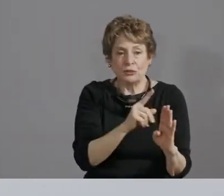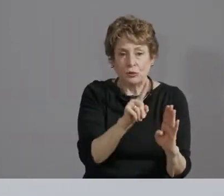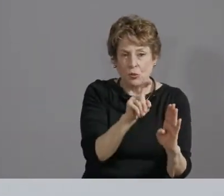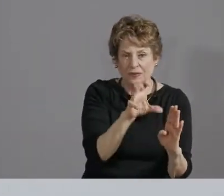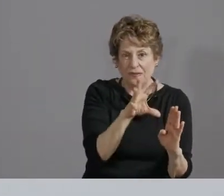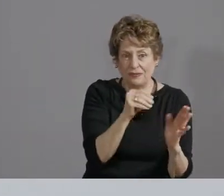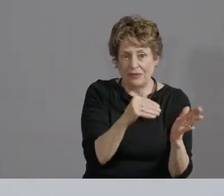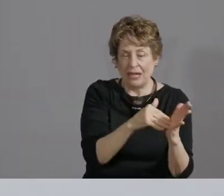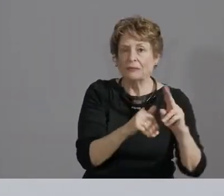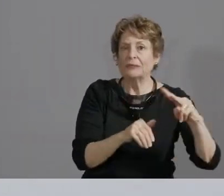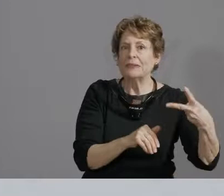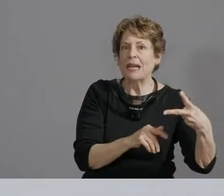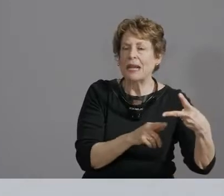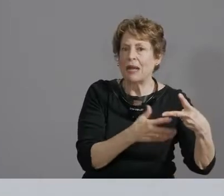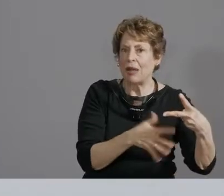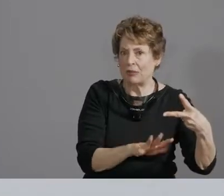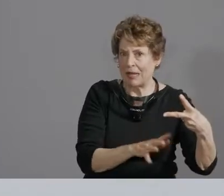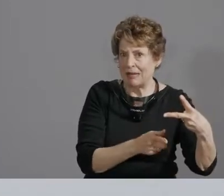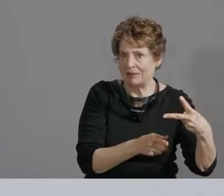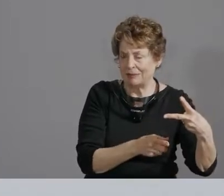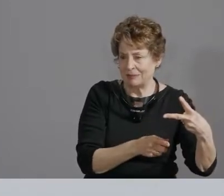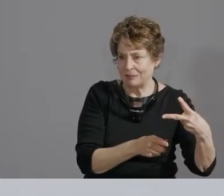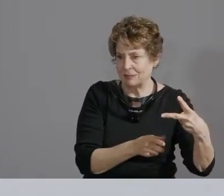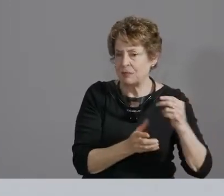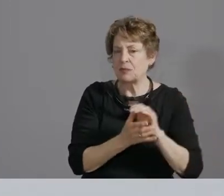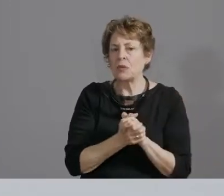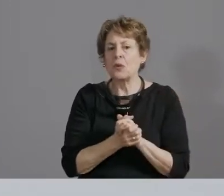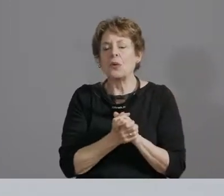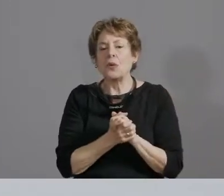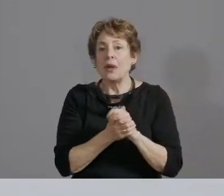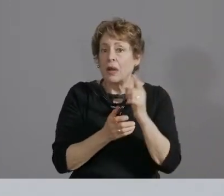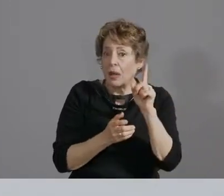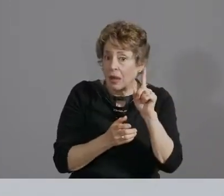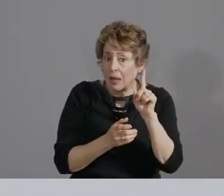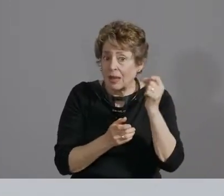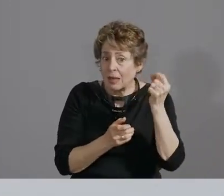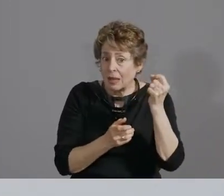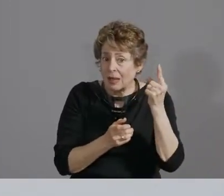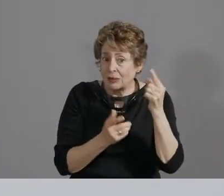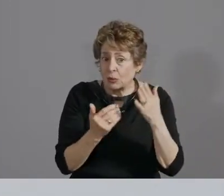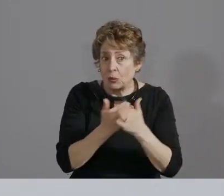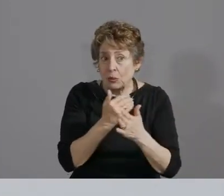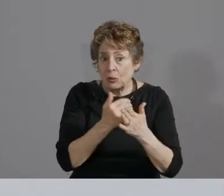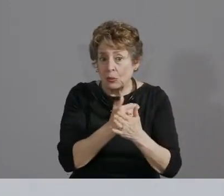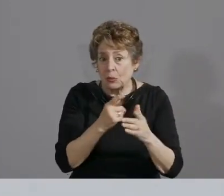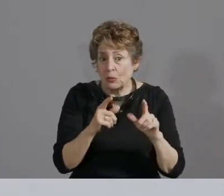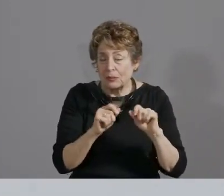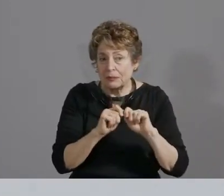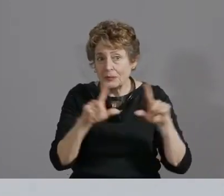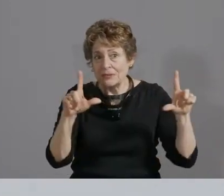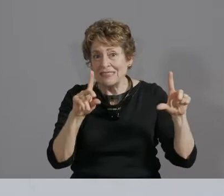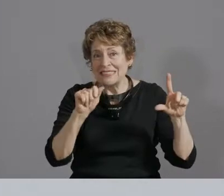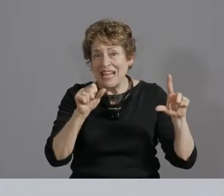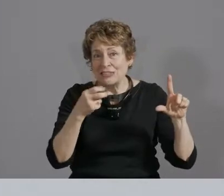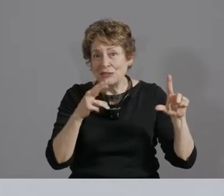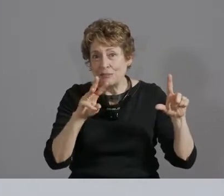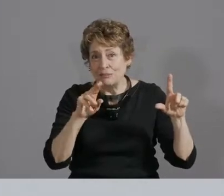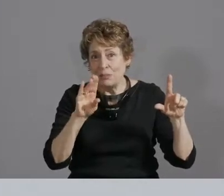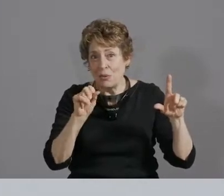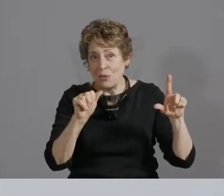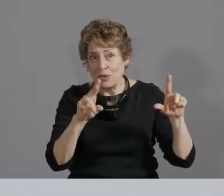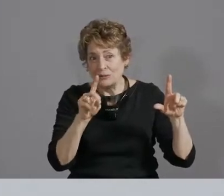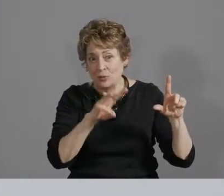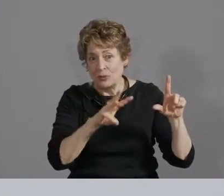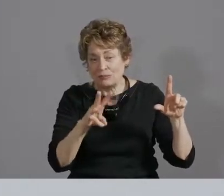242,330 second doses. So if you go to our new dashboard, Howie, we put that up at the top. It's kind